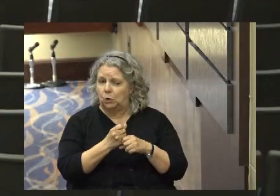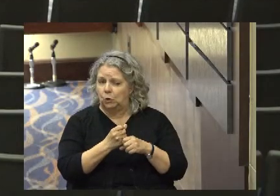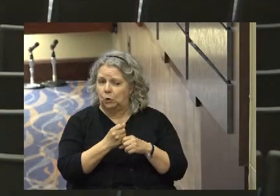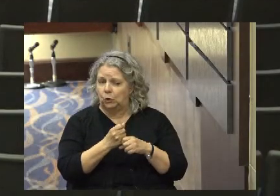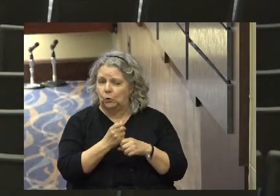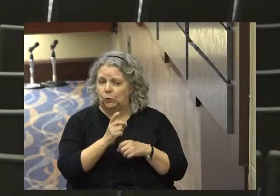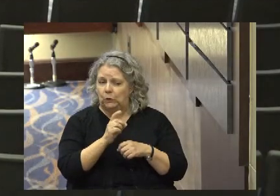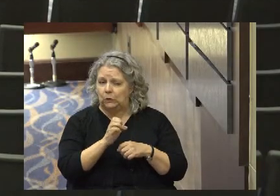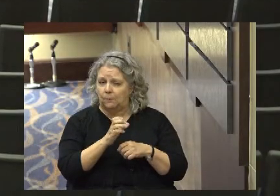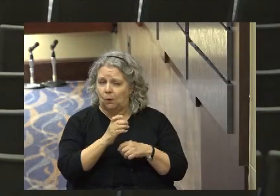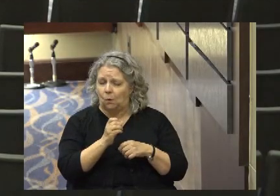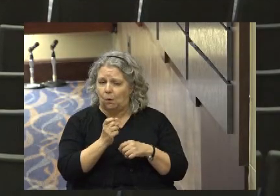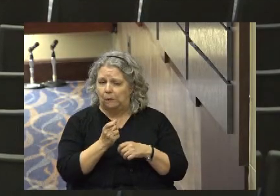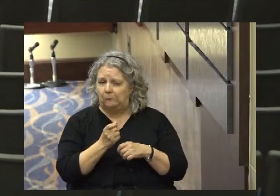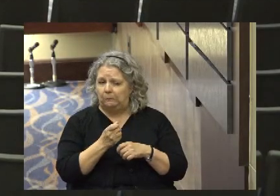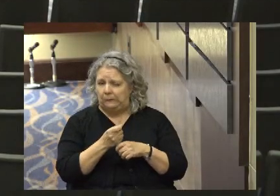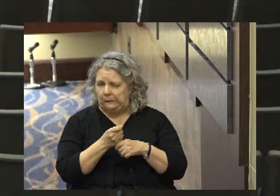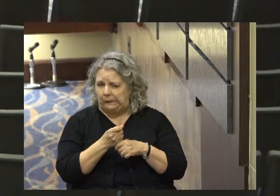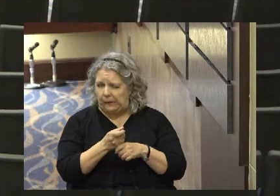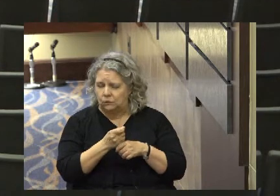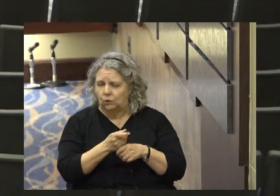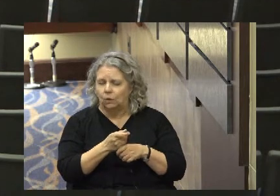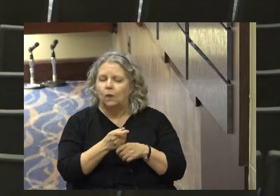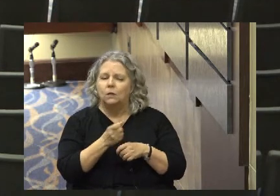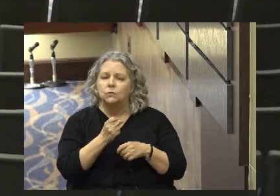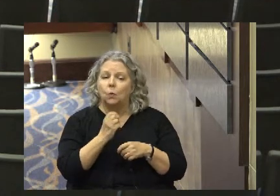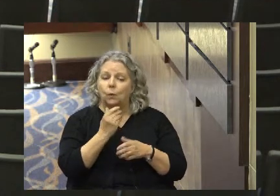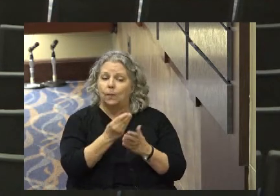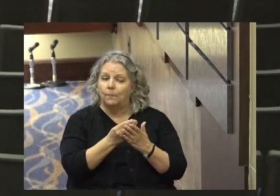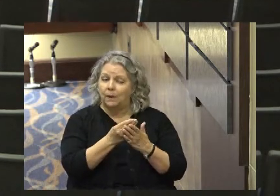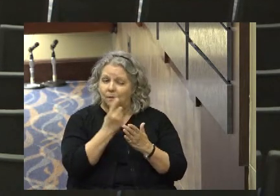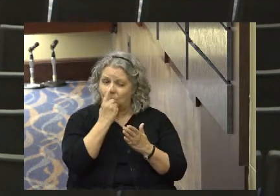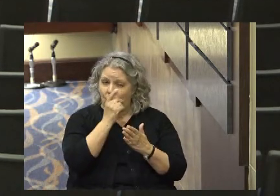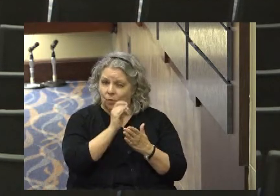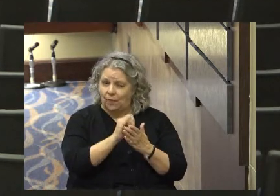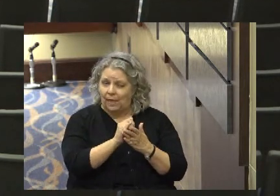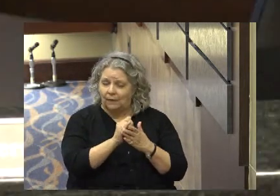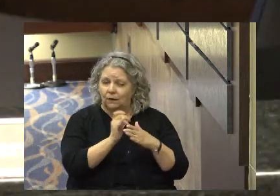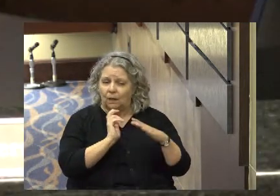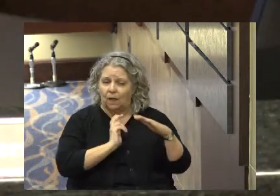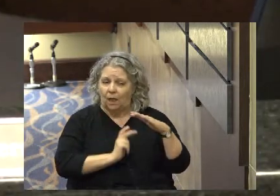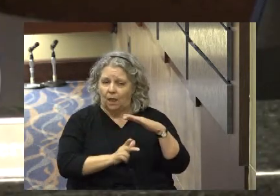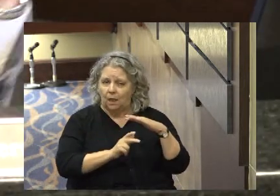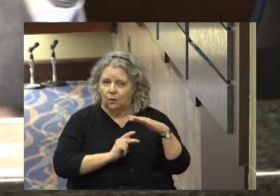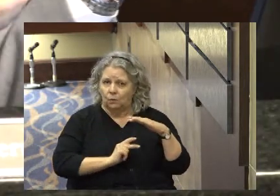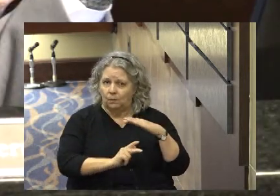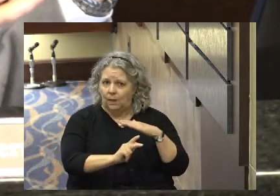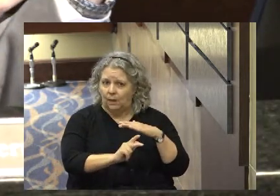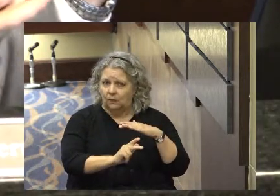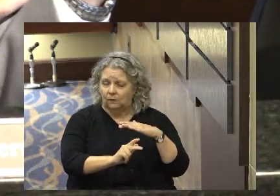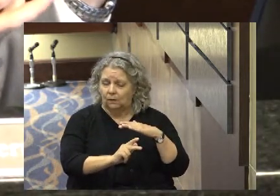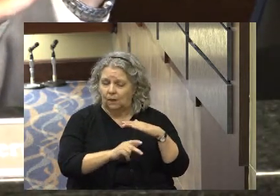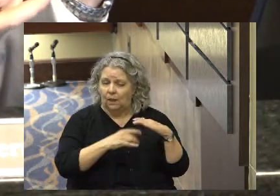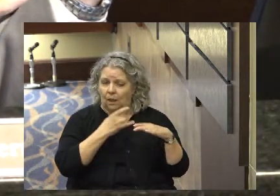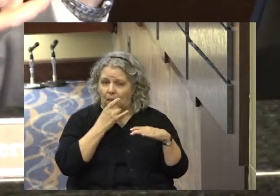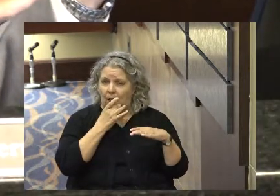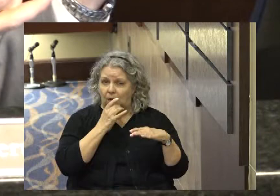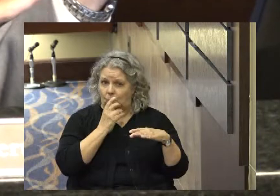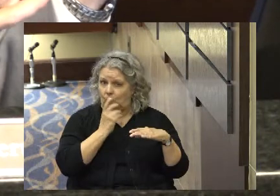year. And so will the funding for that underpass lighting be handled out of